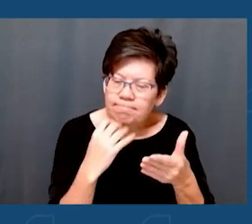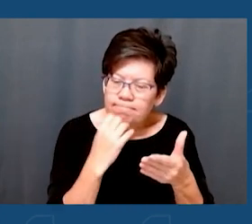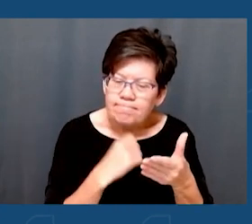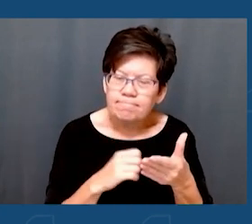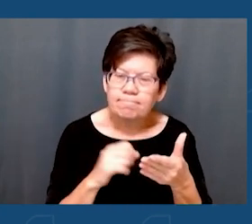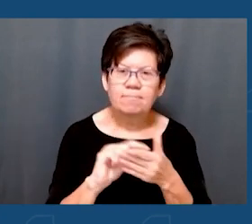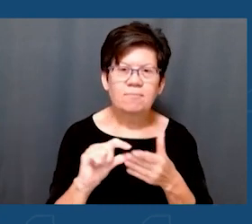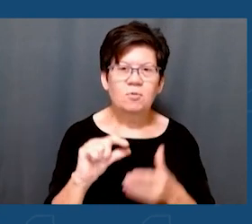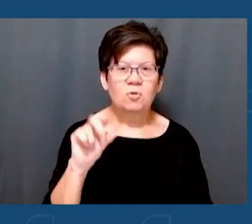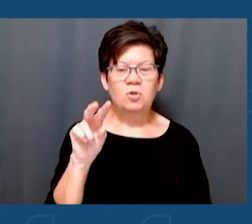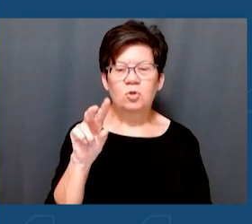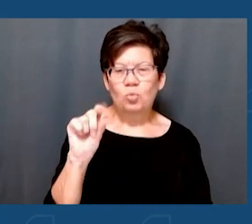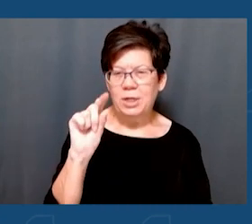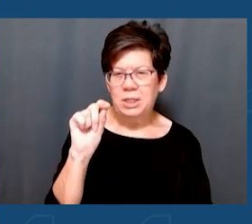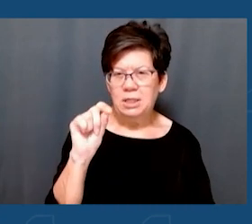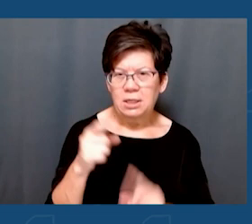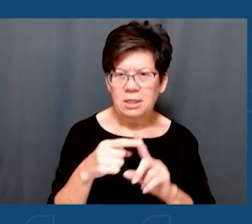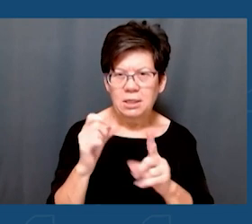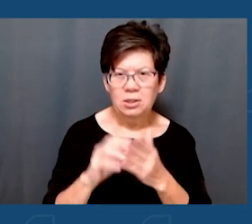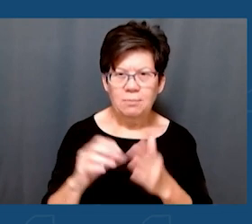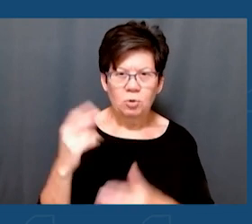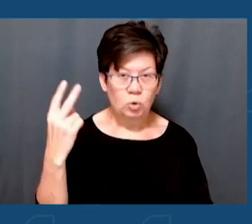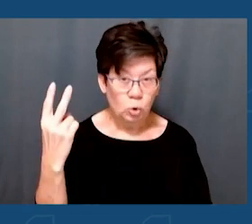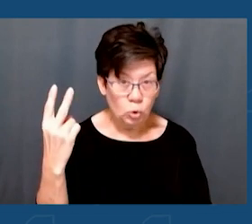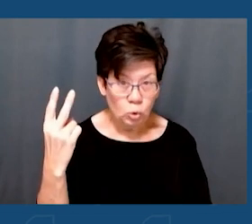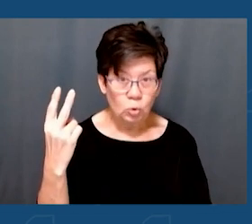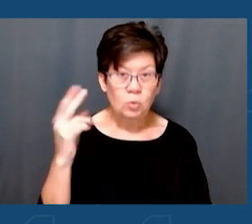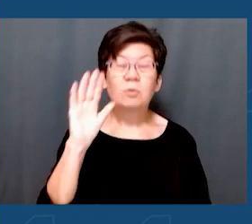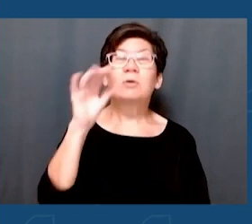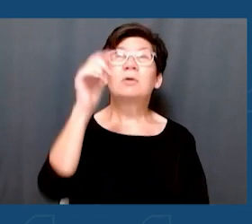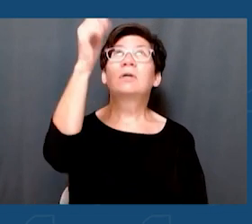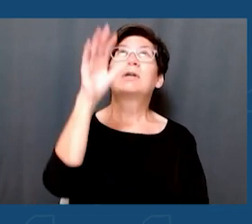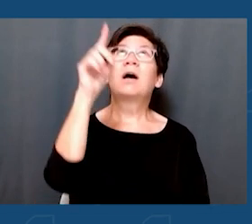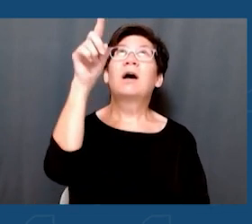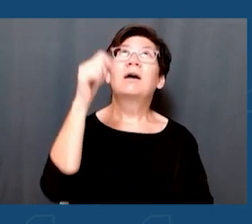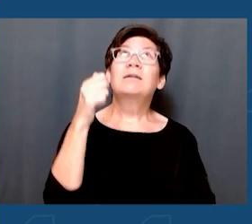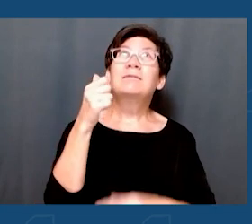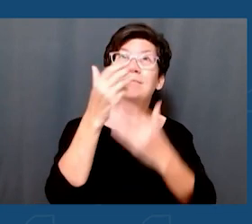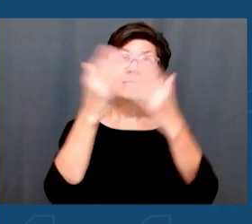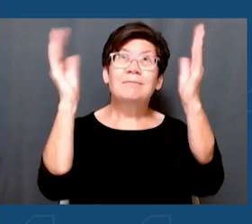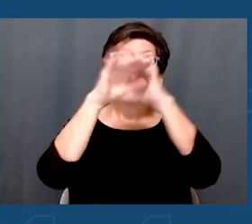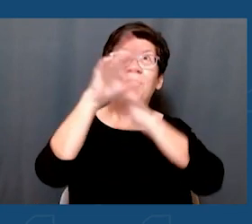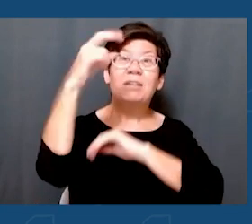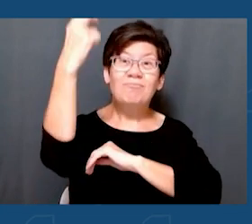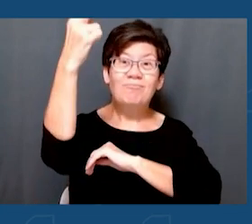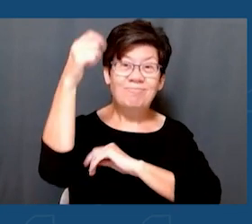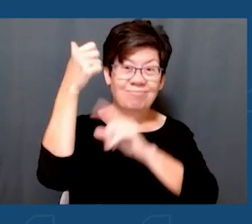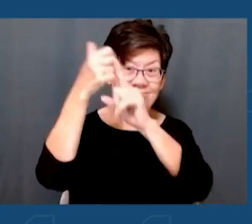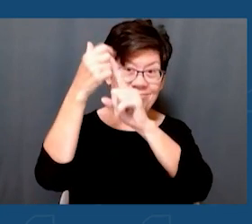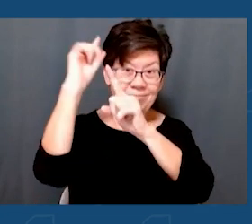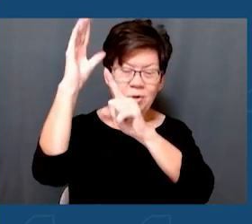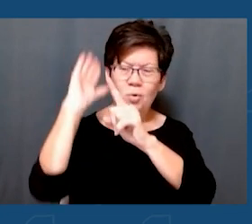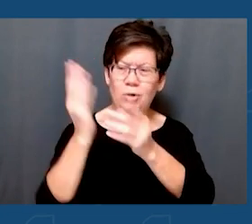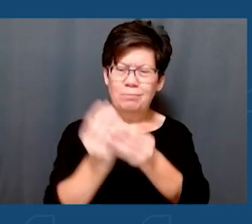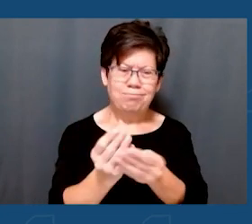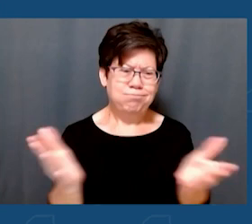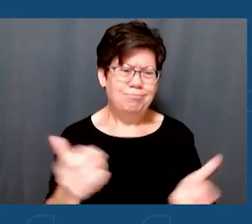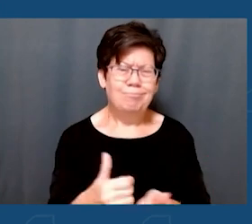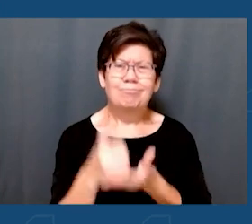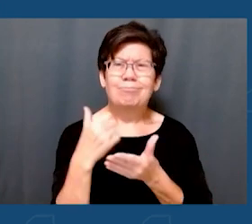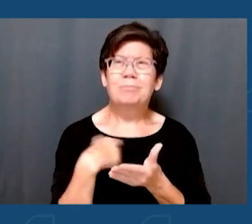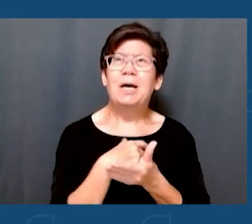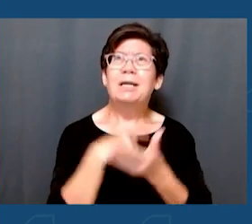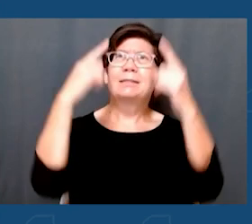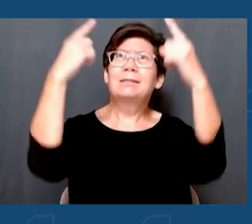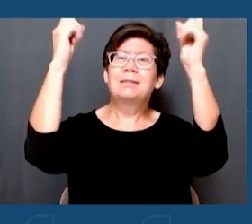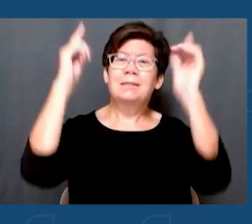from chapter 2. The God of heaven himself will help us to succeed. Therefore, we will